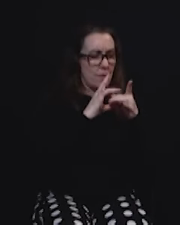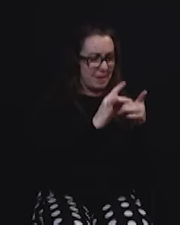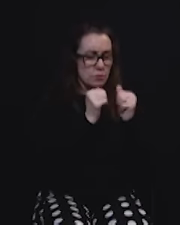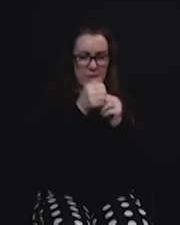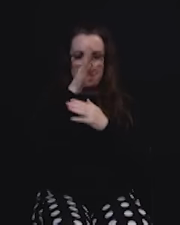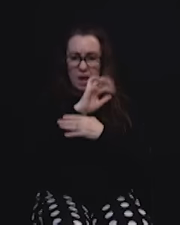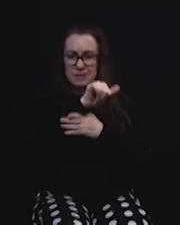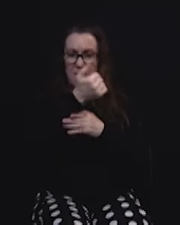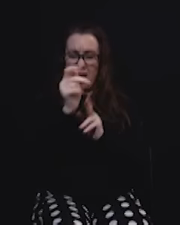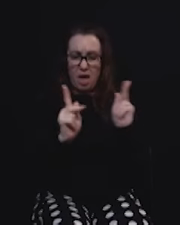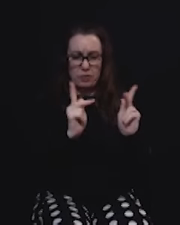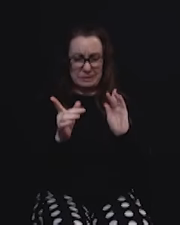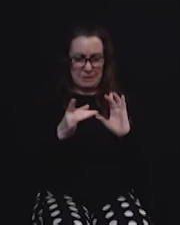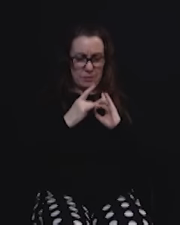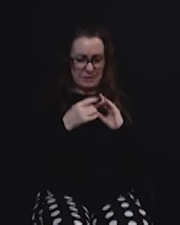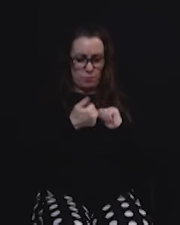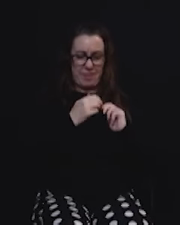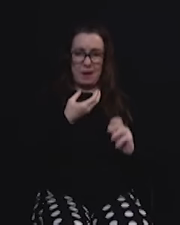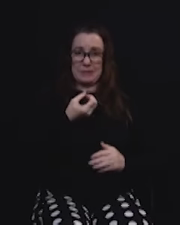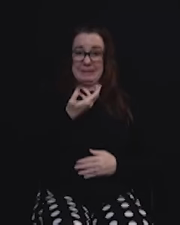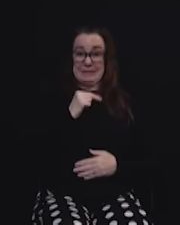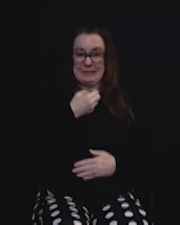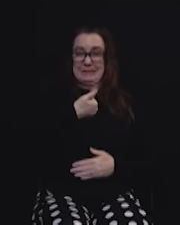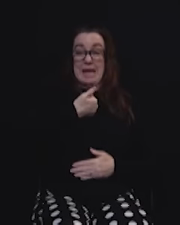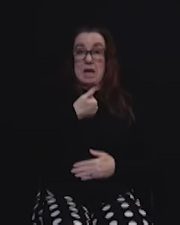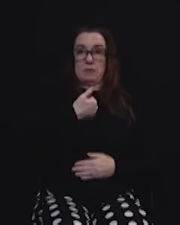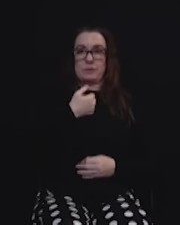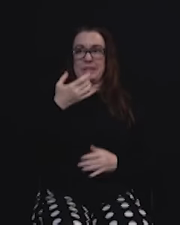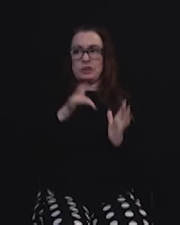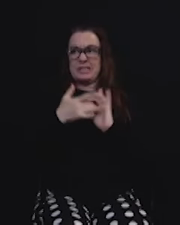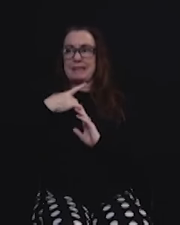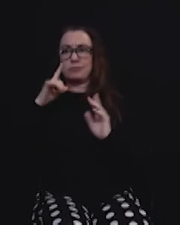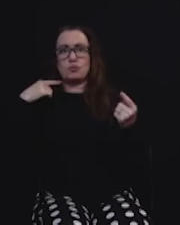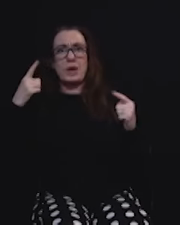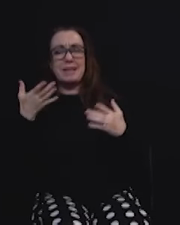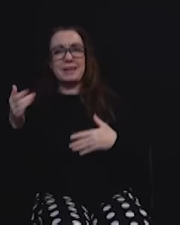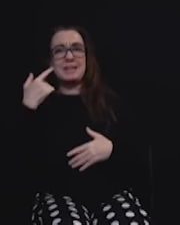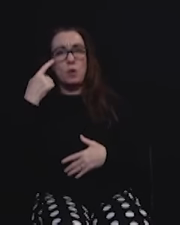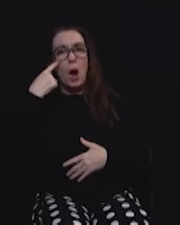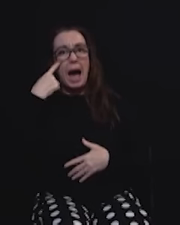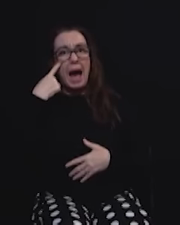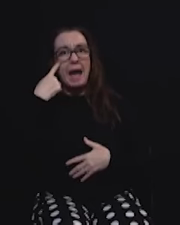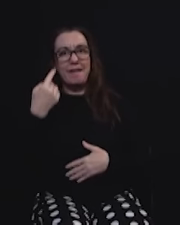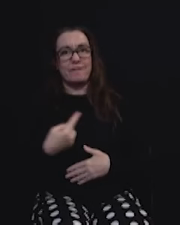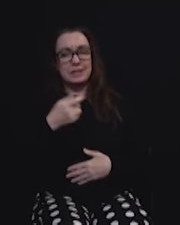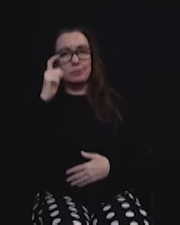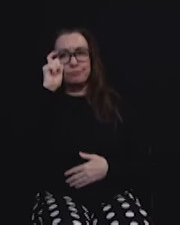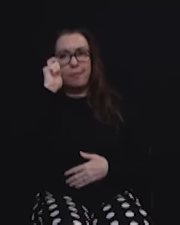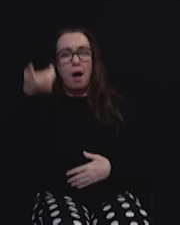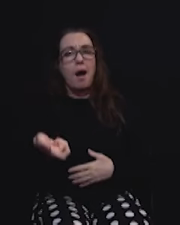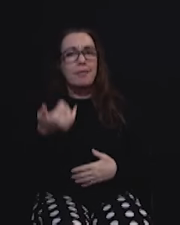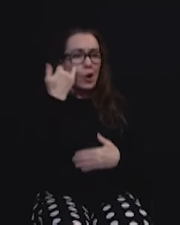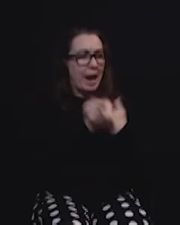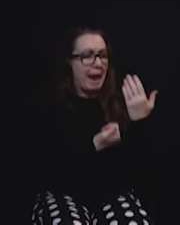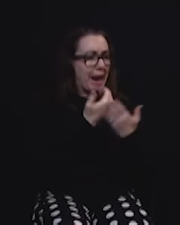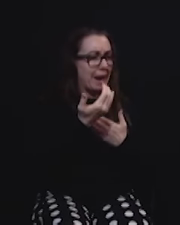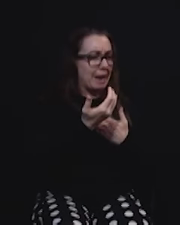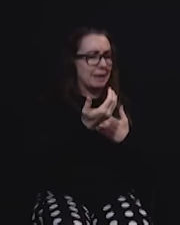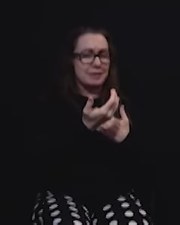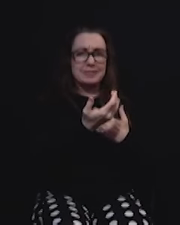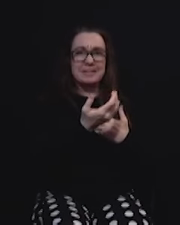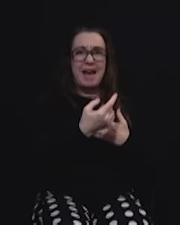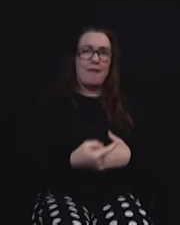and with others and even with ourselves, when Jesus says crazy things like, if your eye offends you, gouge it out, or if your hand offends you and causes you to sin,